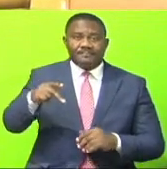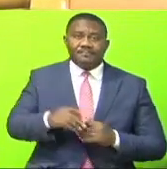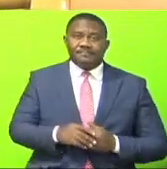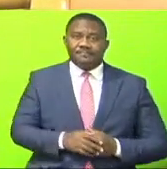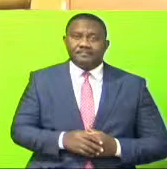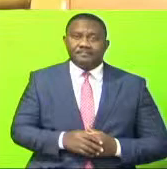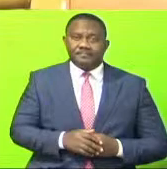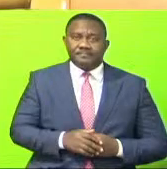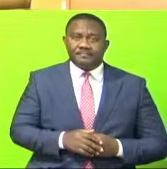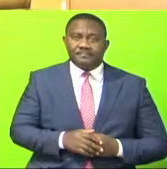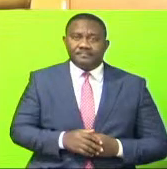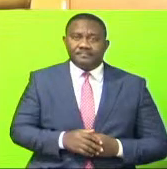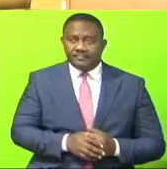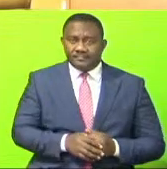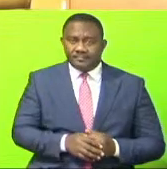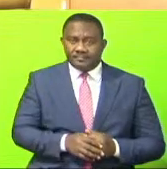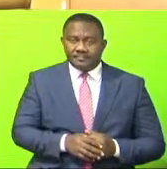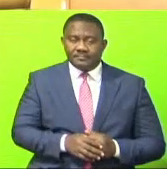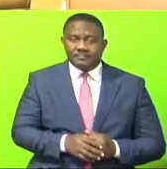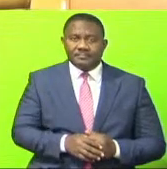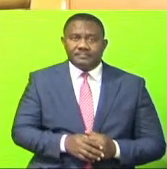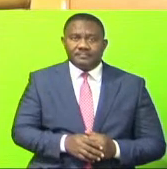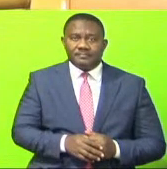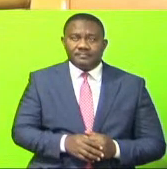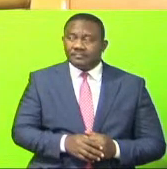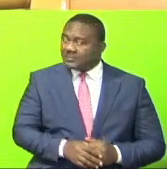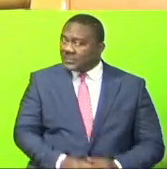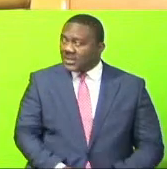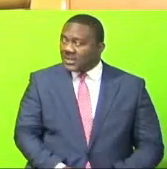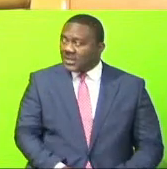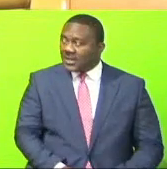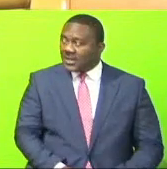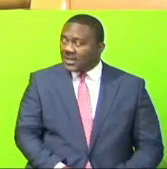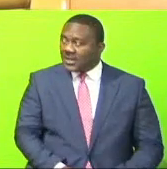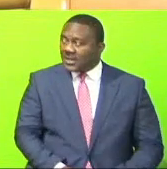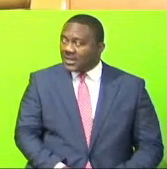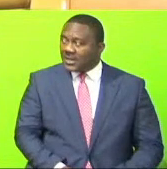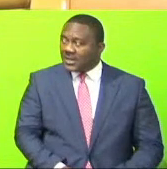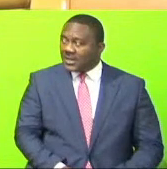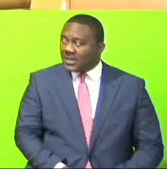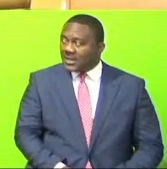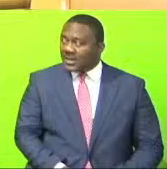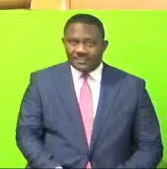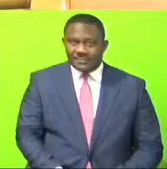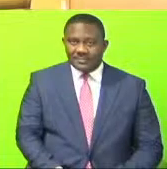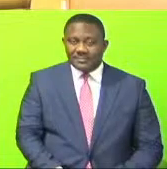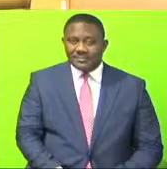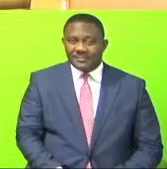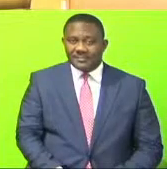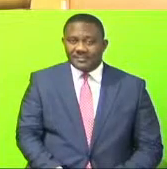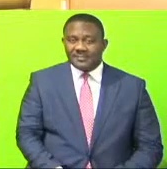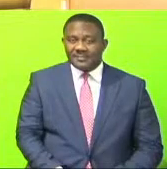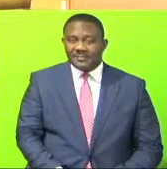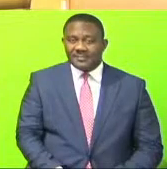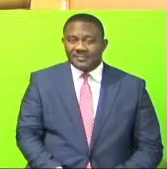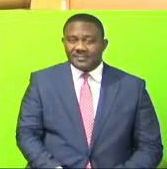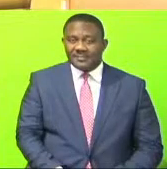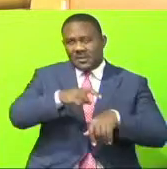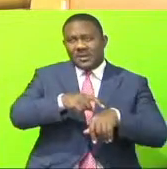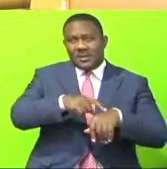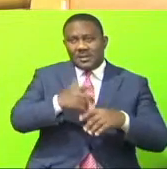a member of Parliament on the ticket of a political party, during the term of Parliament, decides to